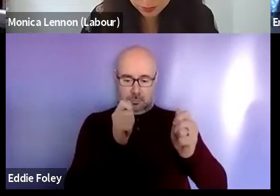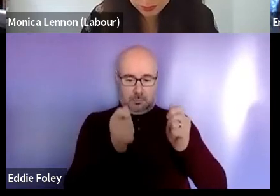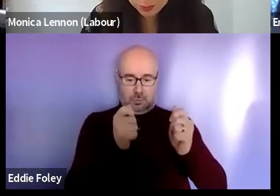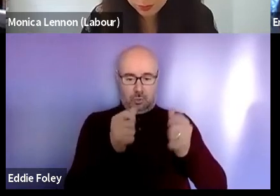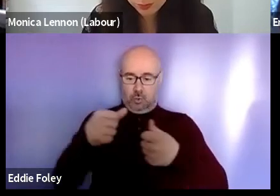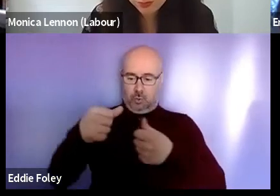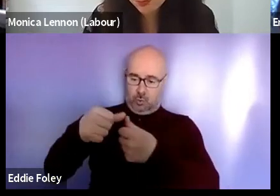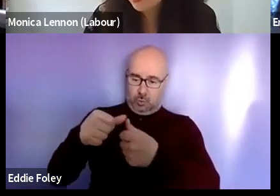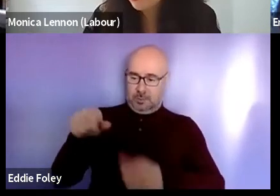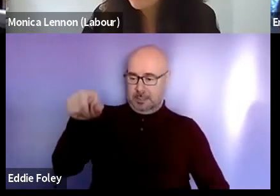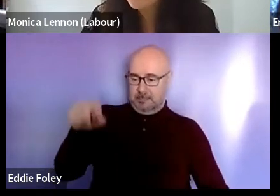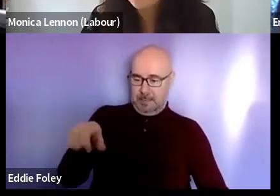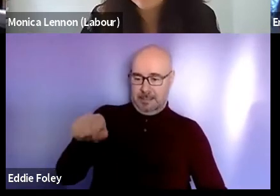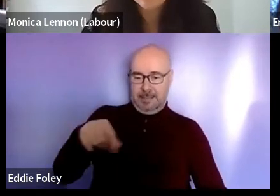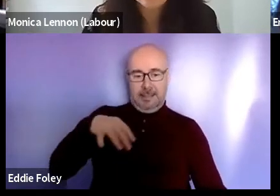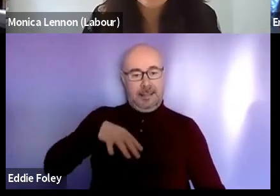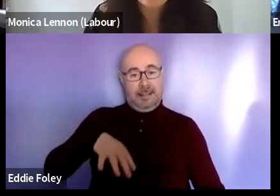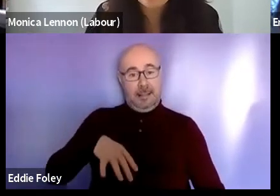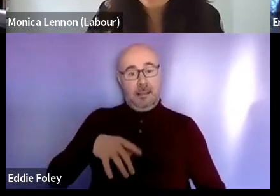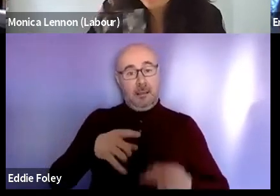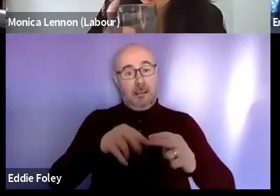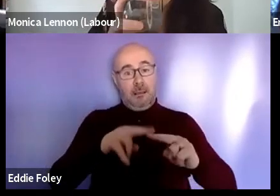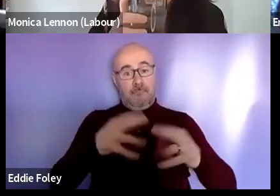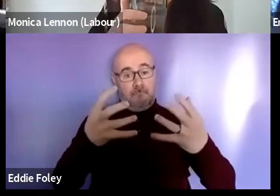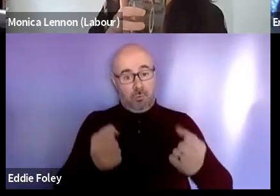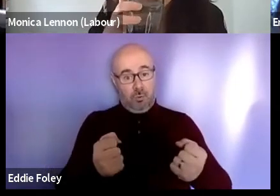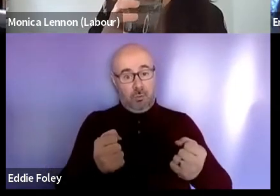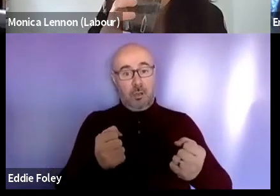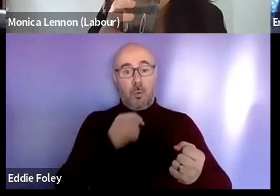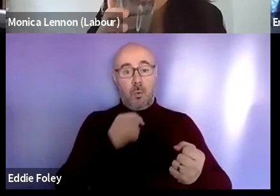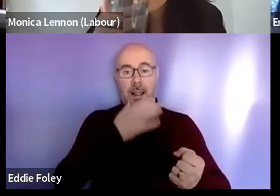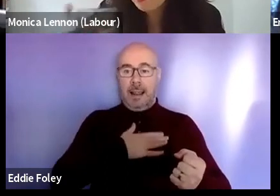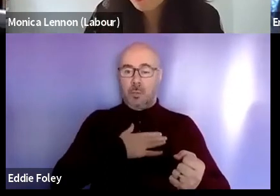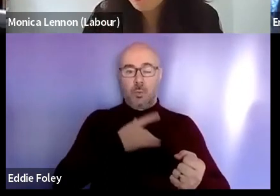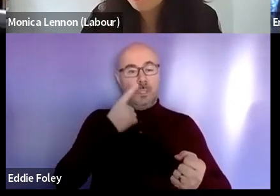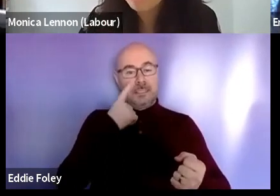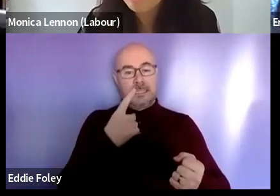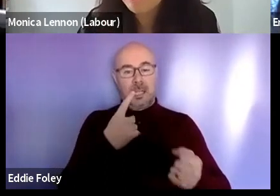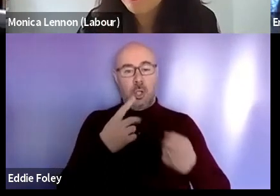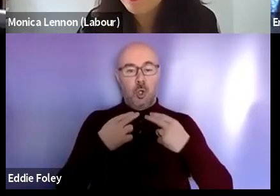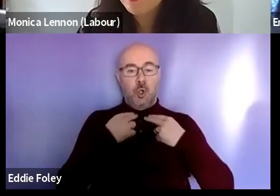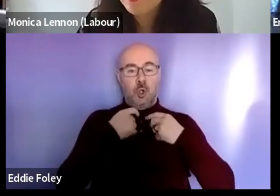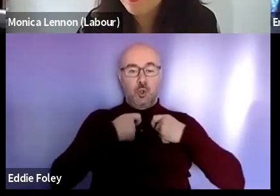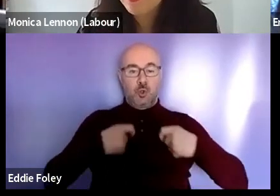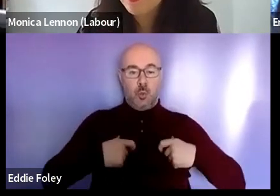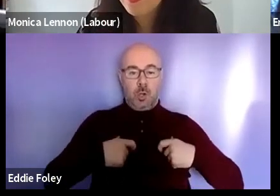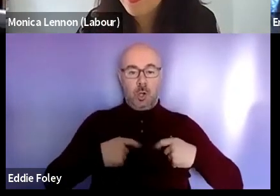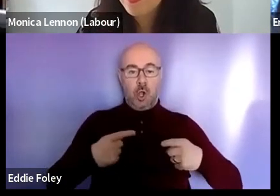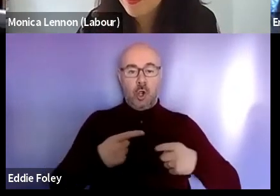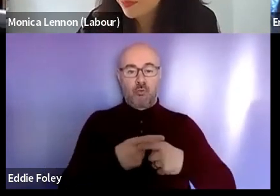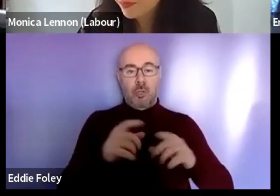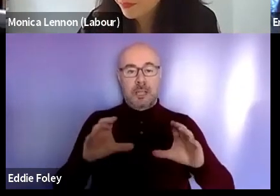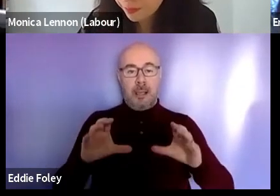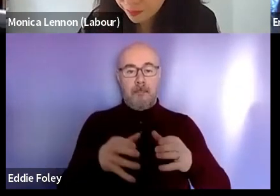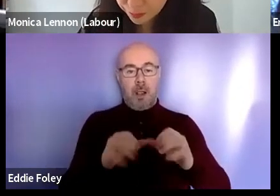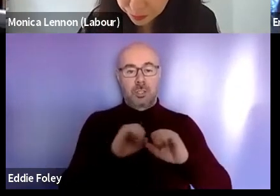I get back, would be to see some kind of social work cross-party group set up within the Parliament, and for that